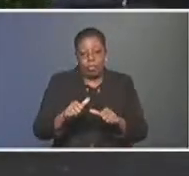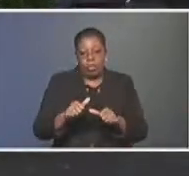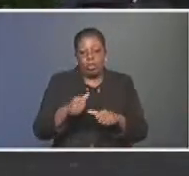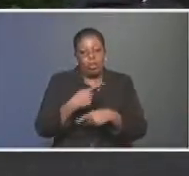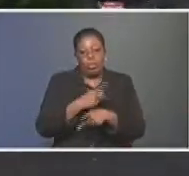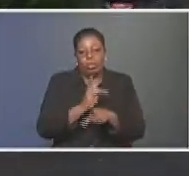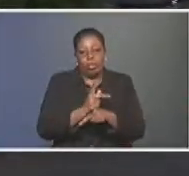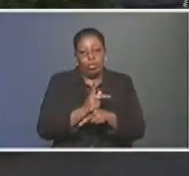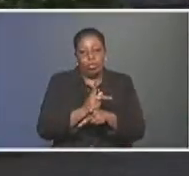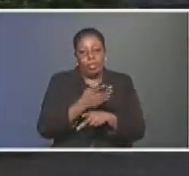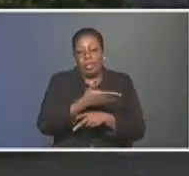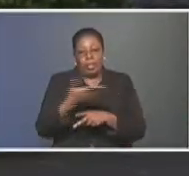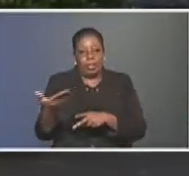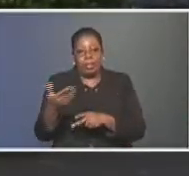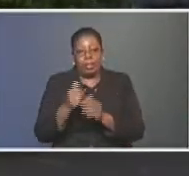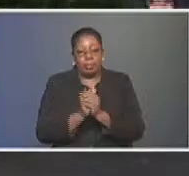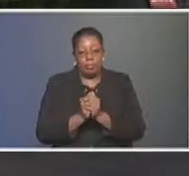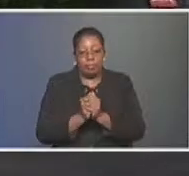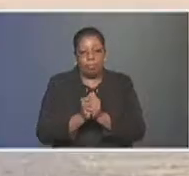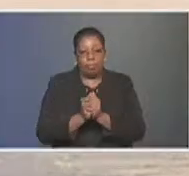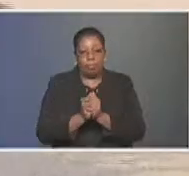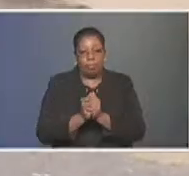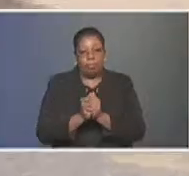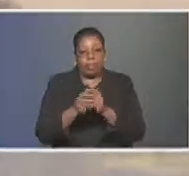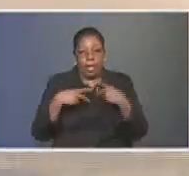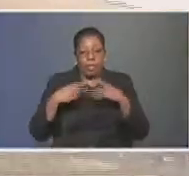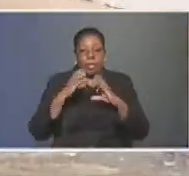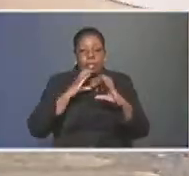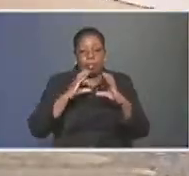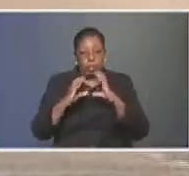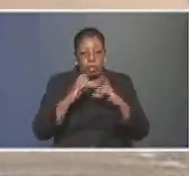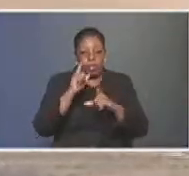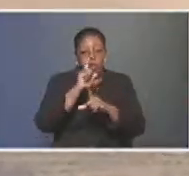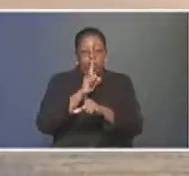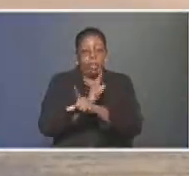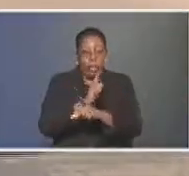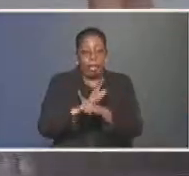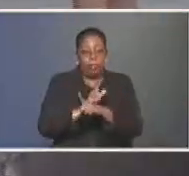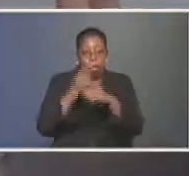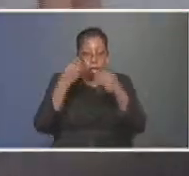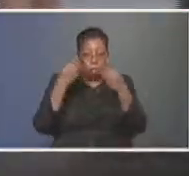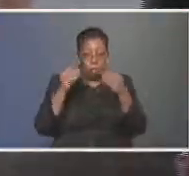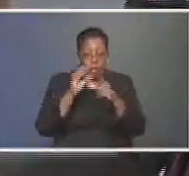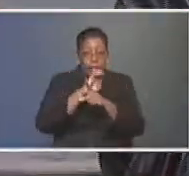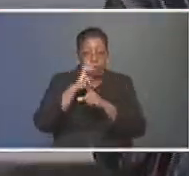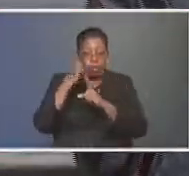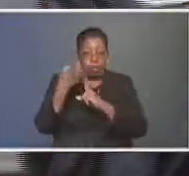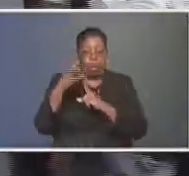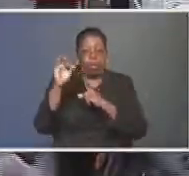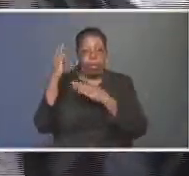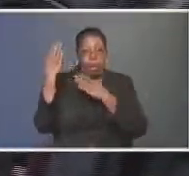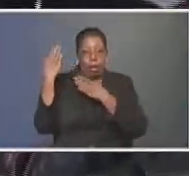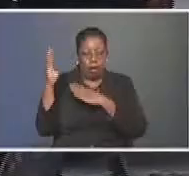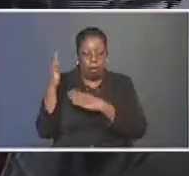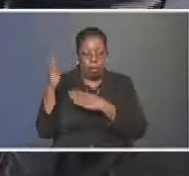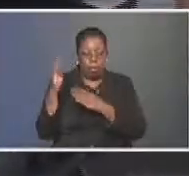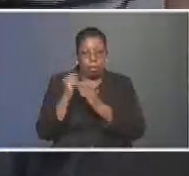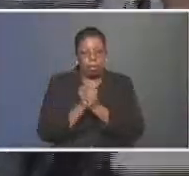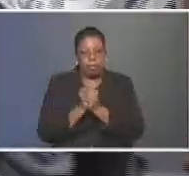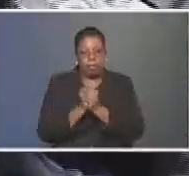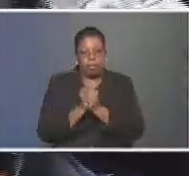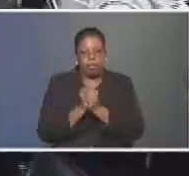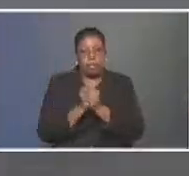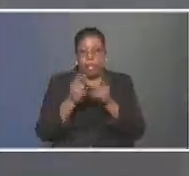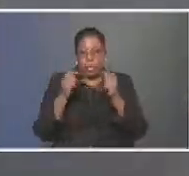services. With rebuilding trust and communication within the labor market and the industrial relations environment of the Bahamas his charge, like